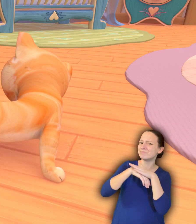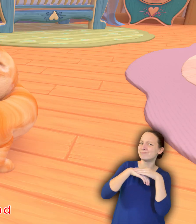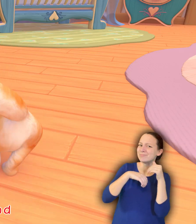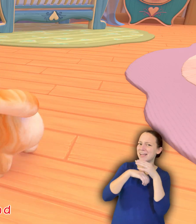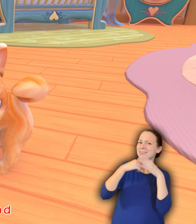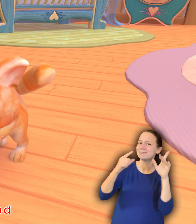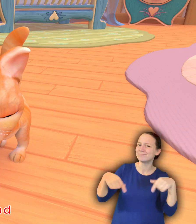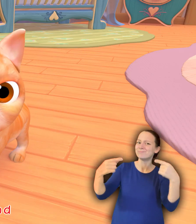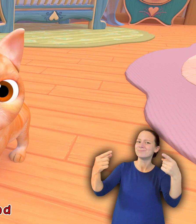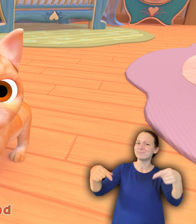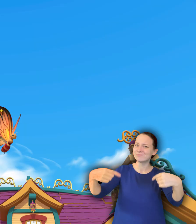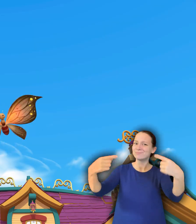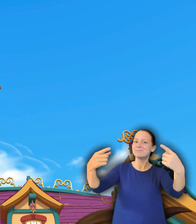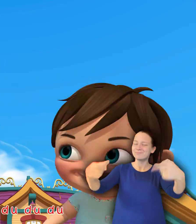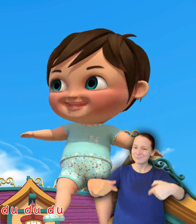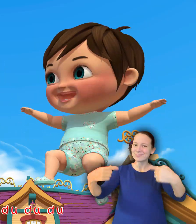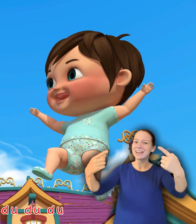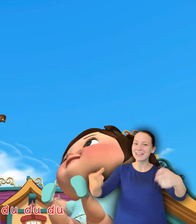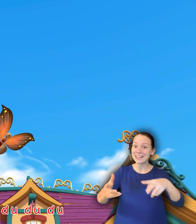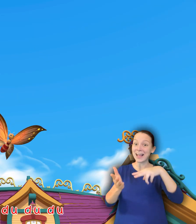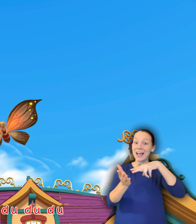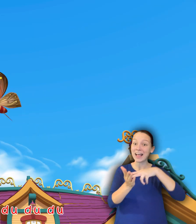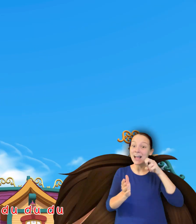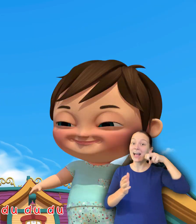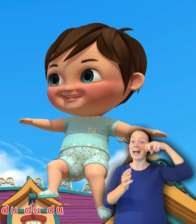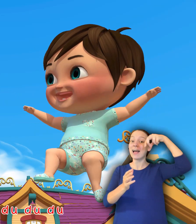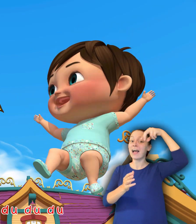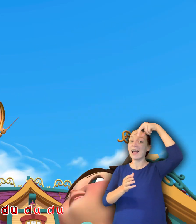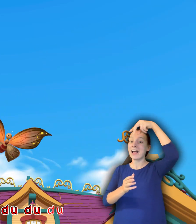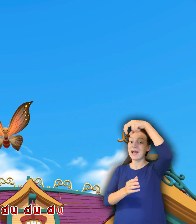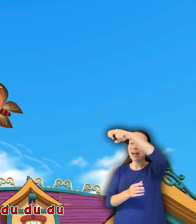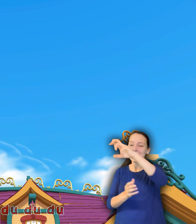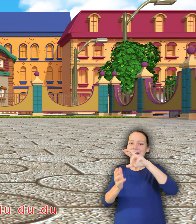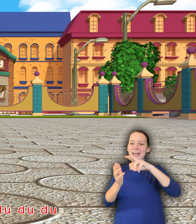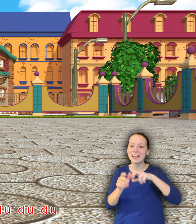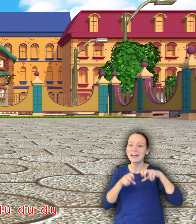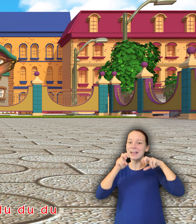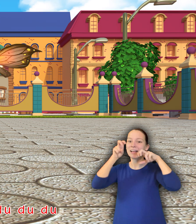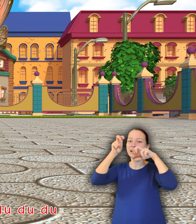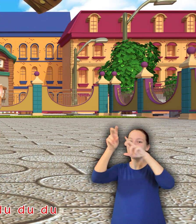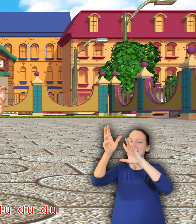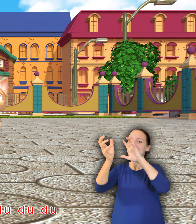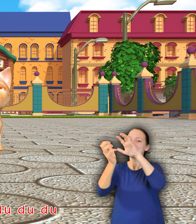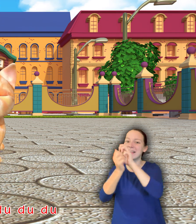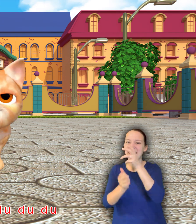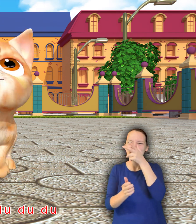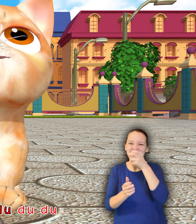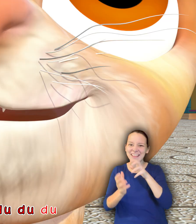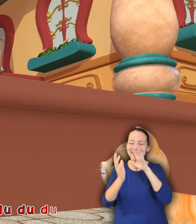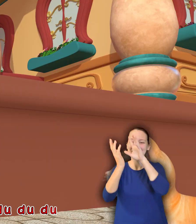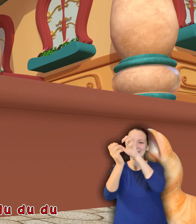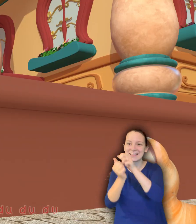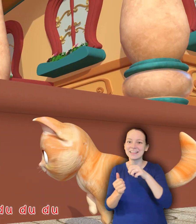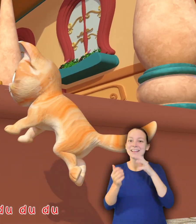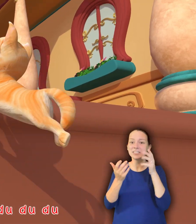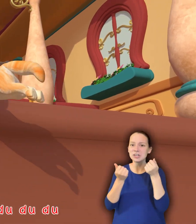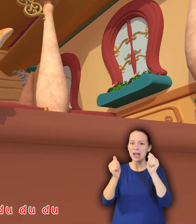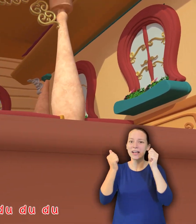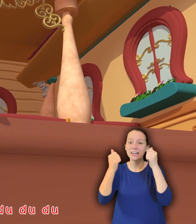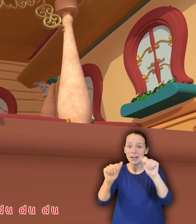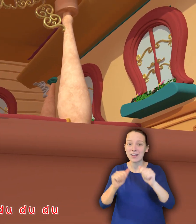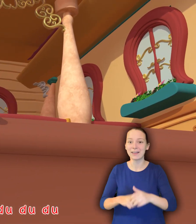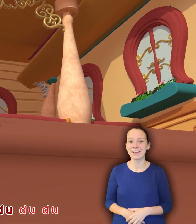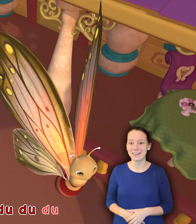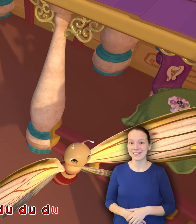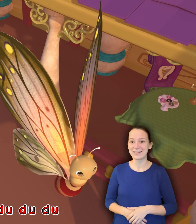go round and round jumping high catch a fly try and